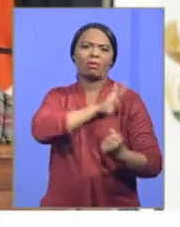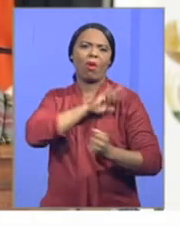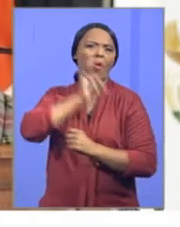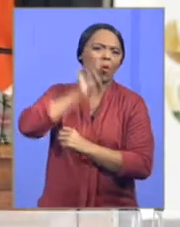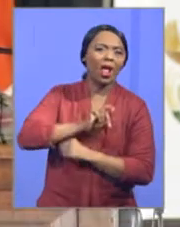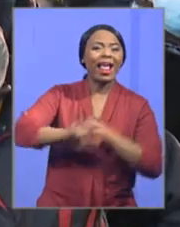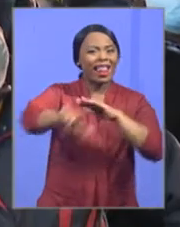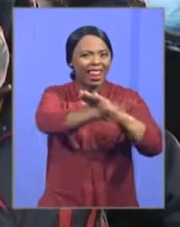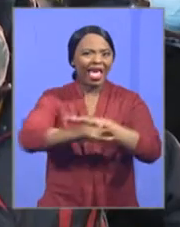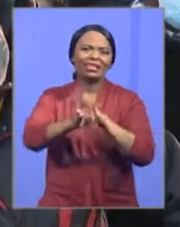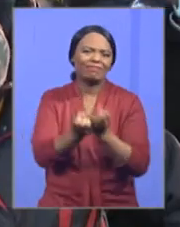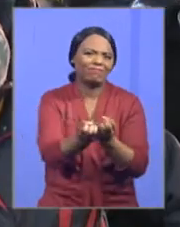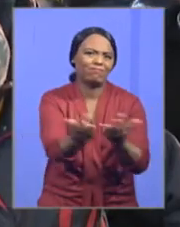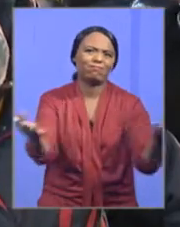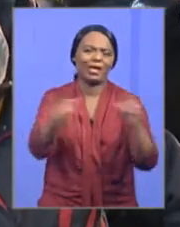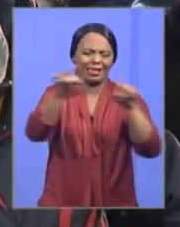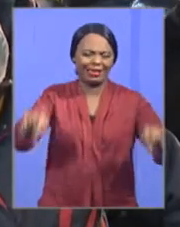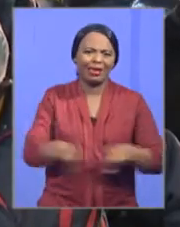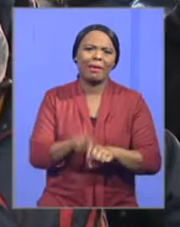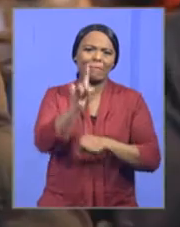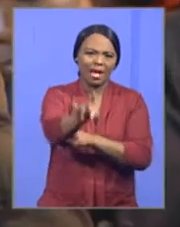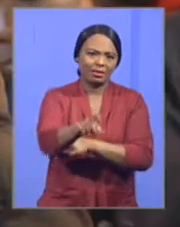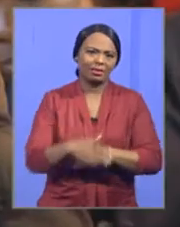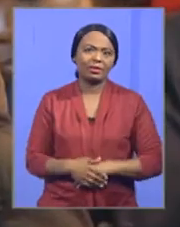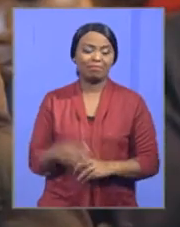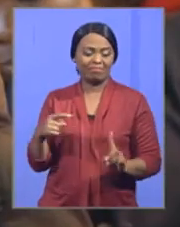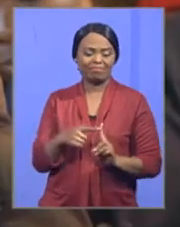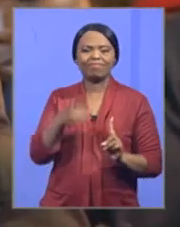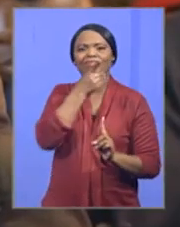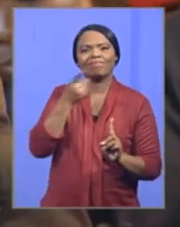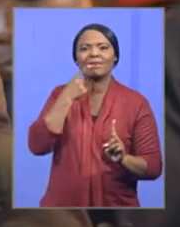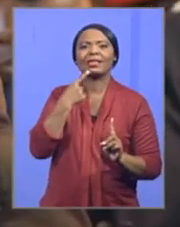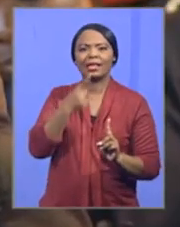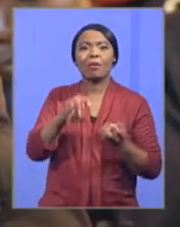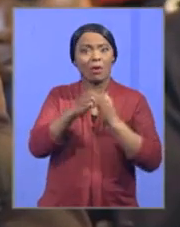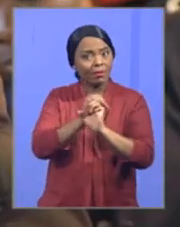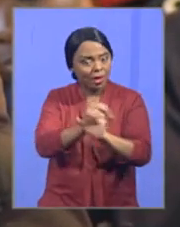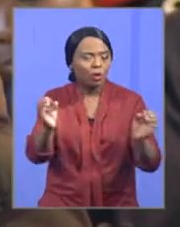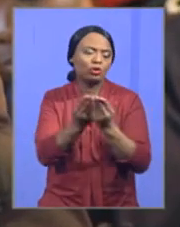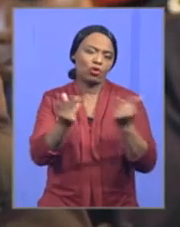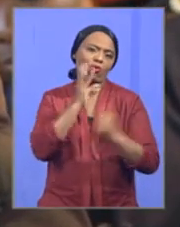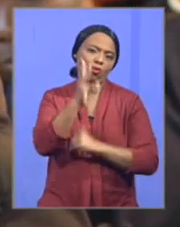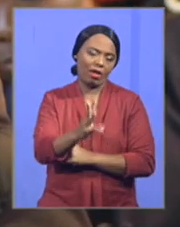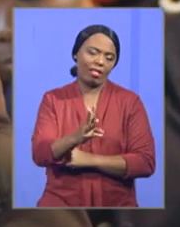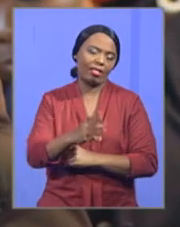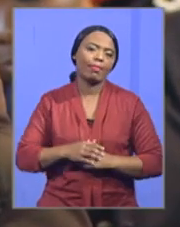that we must do. Mabuza o netefaleditse Bagaka gore mathata a bona a tla rarabololwa.